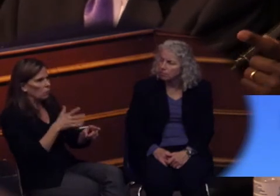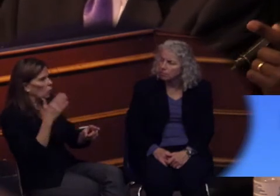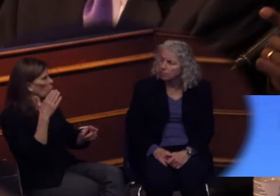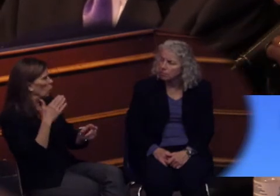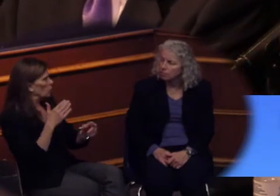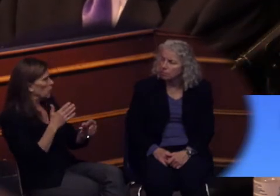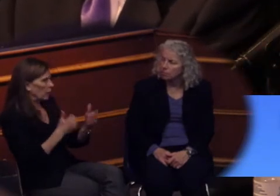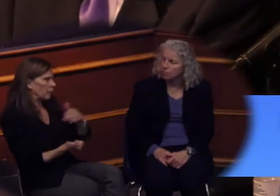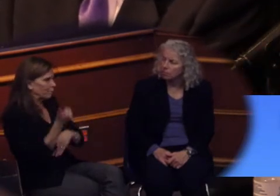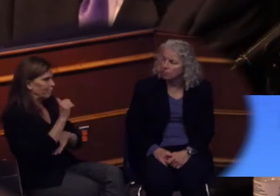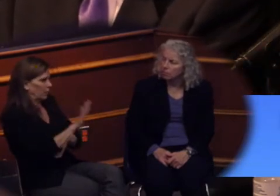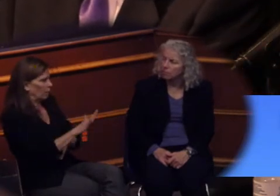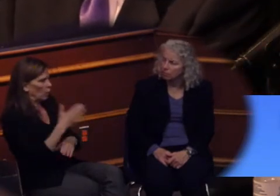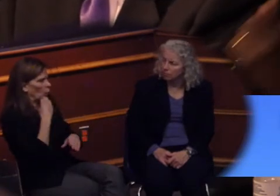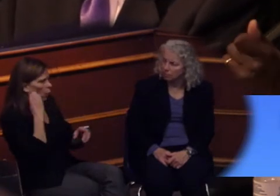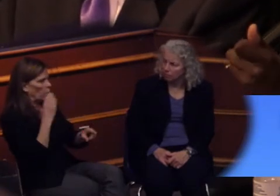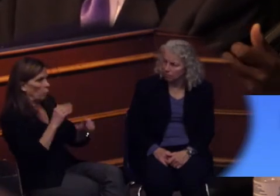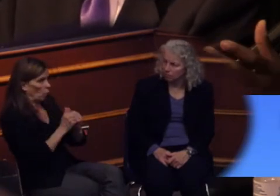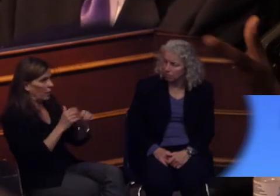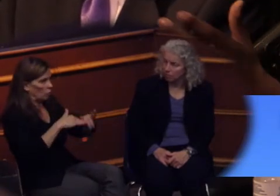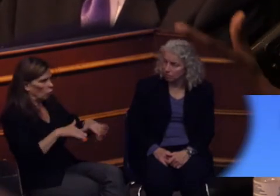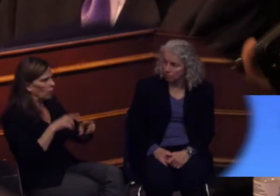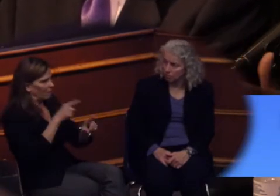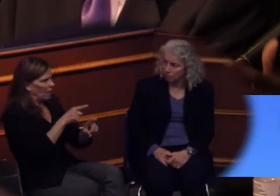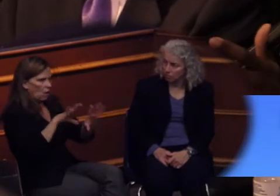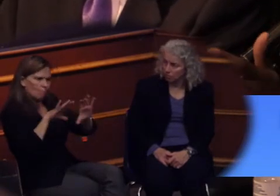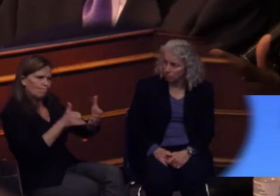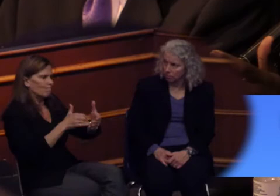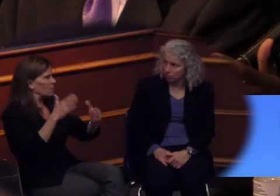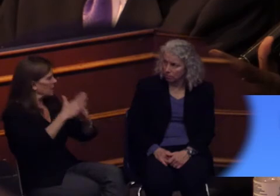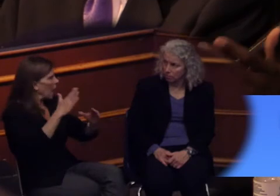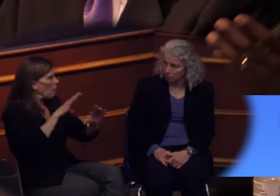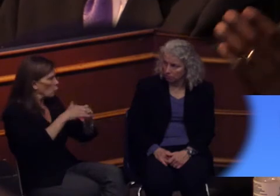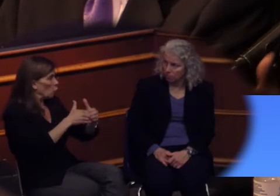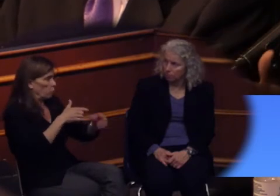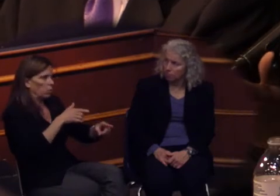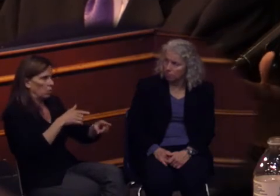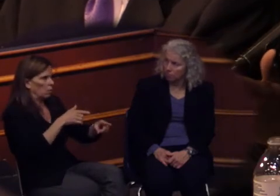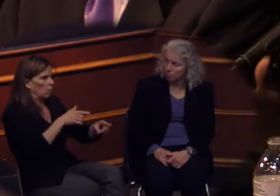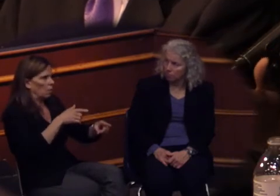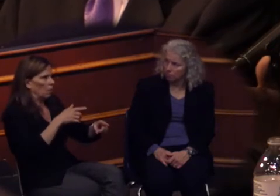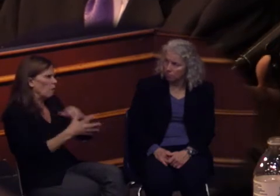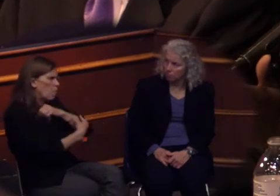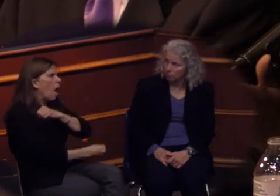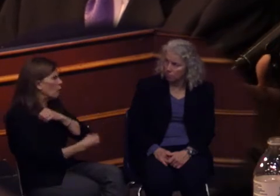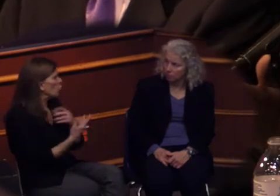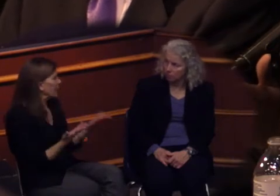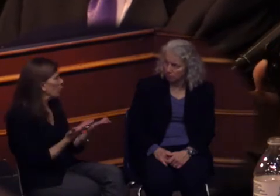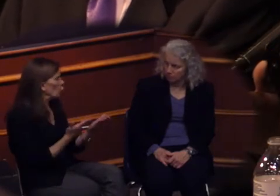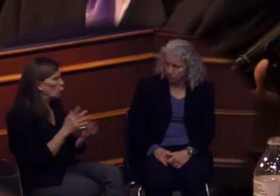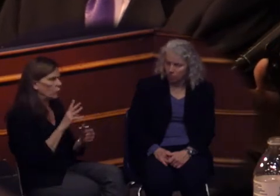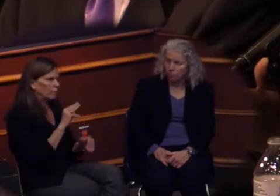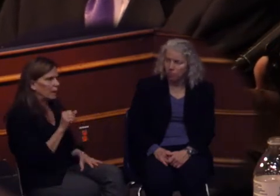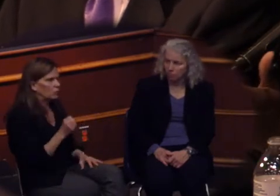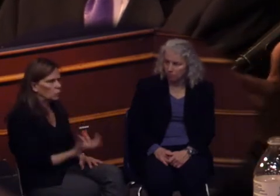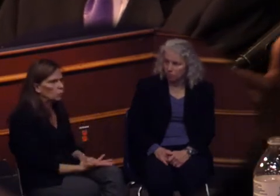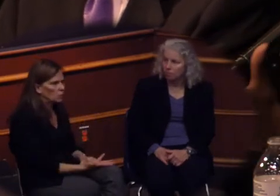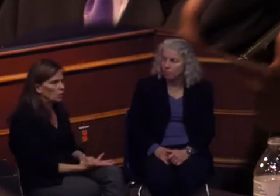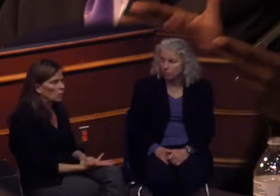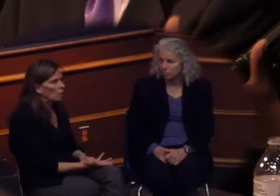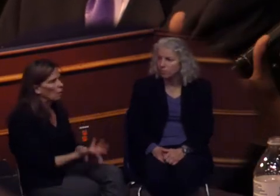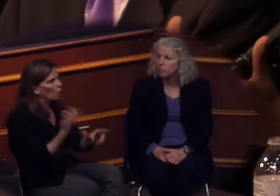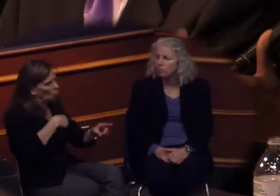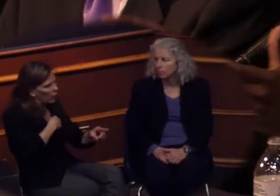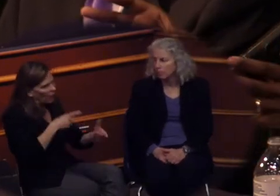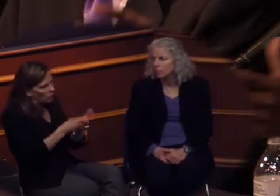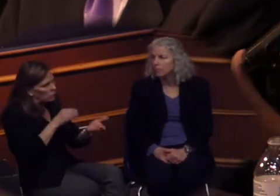children are the number one group of people as far as poverty here in Massachusetts. We should